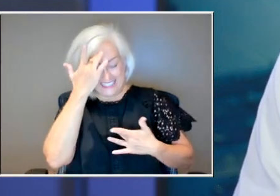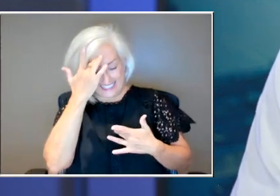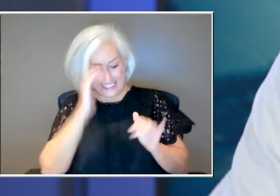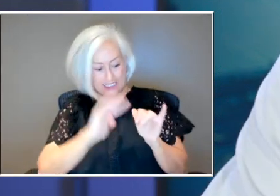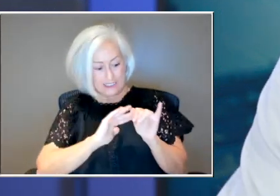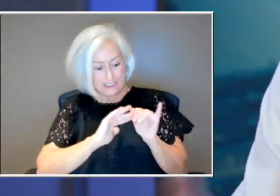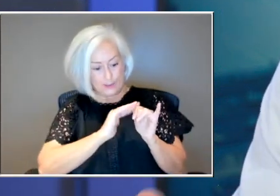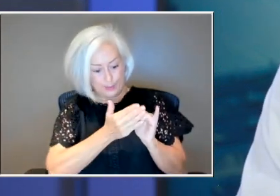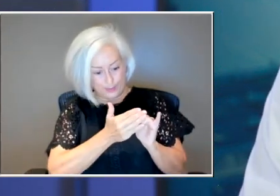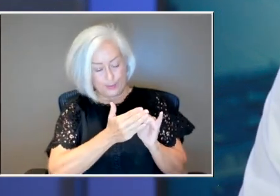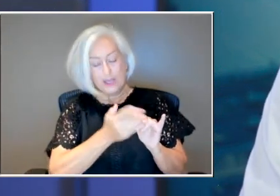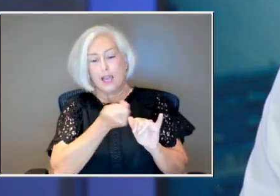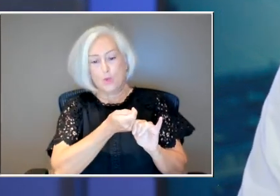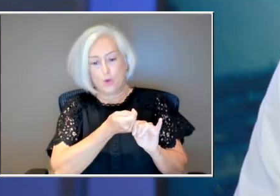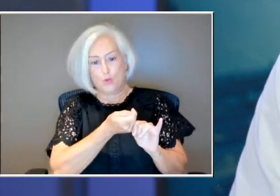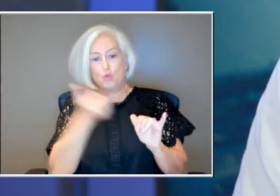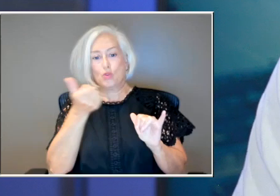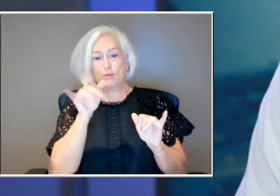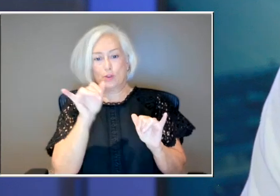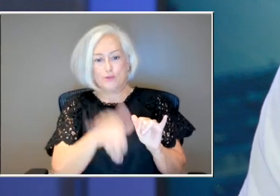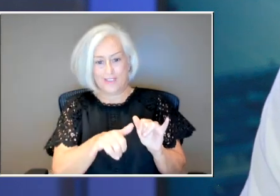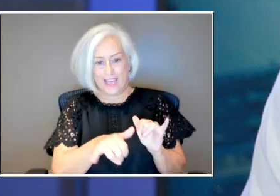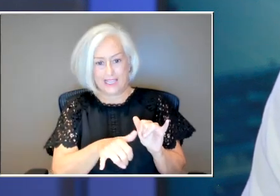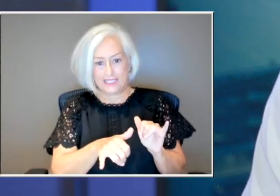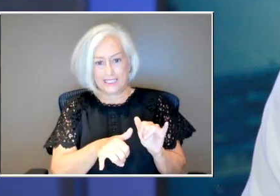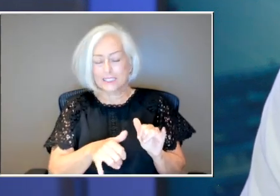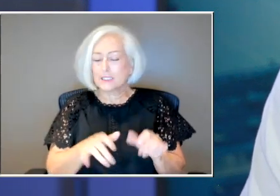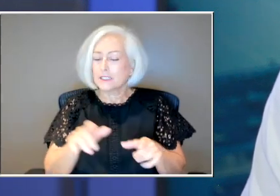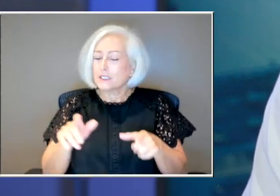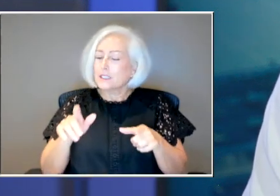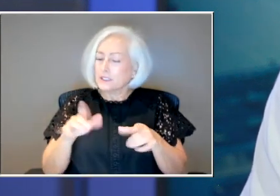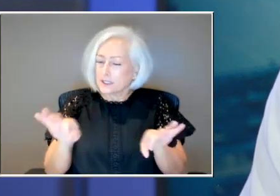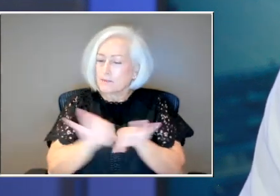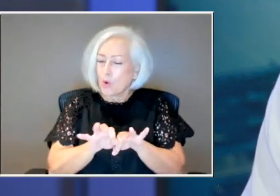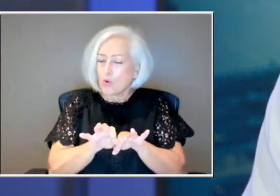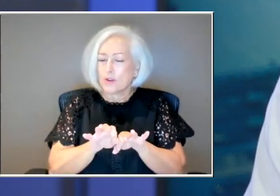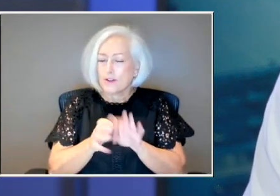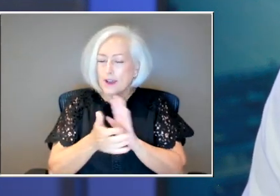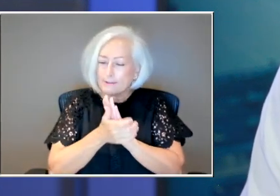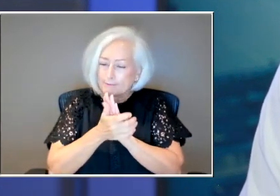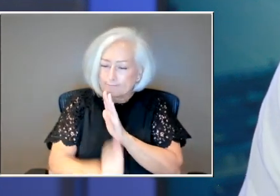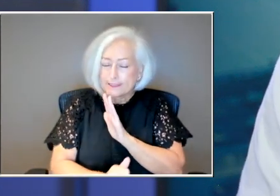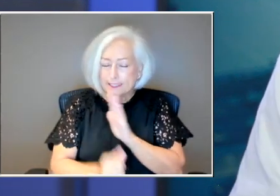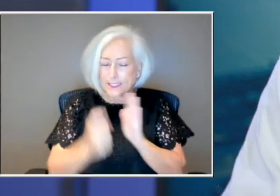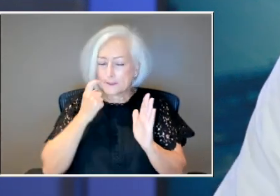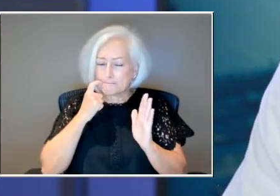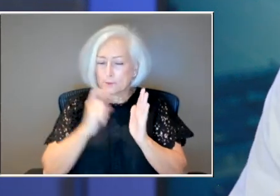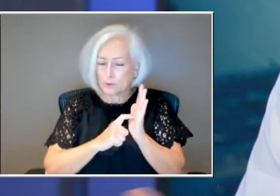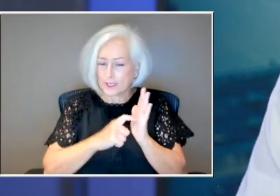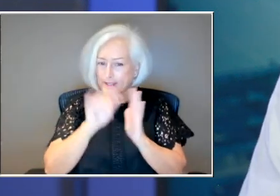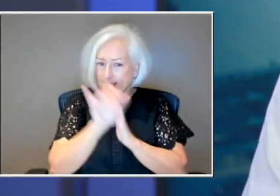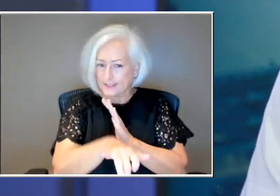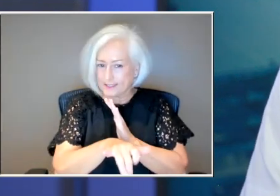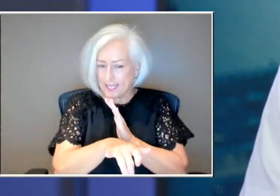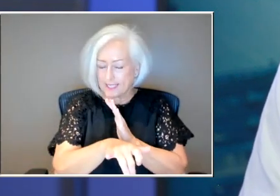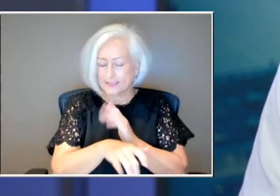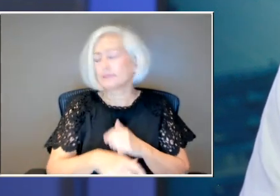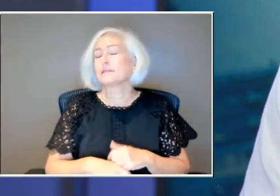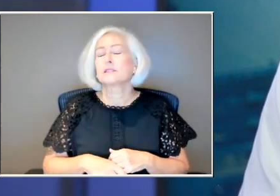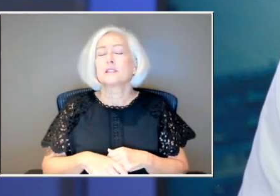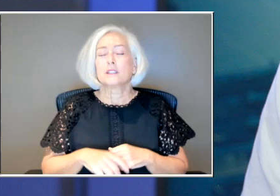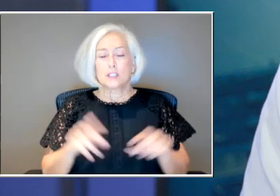eye sometimes to recognize more subtle changes as far as endometriosis goes, but what we try to do is factor in the patient's